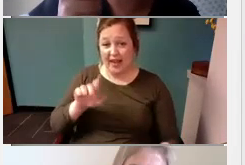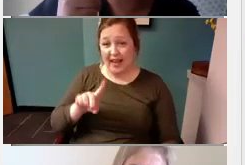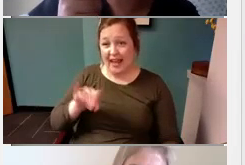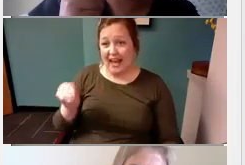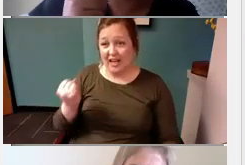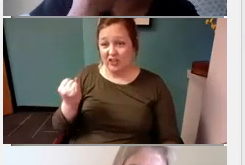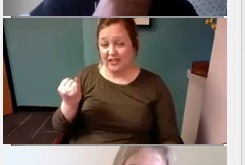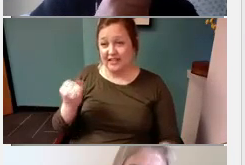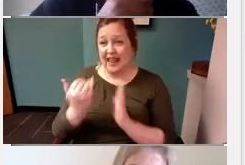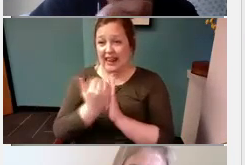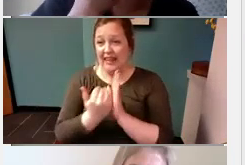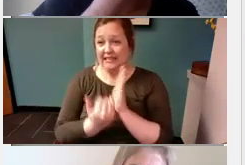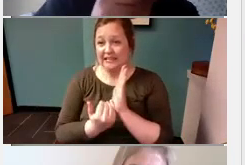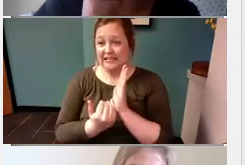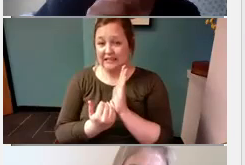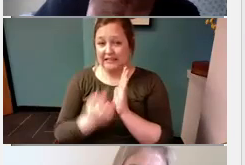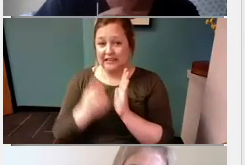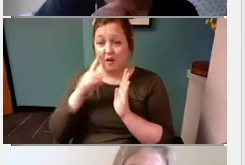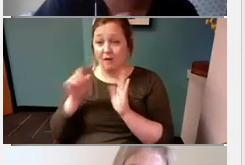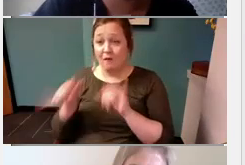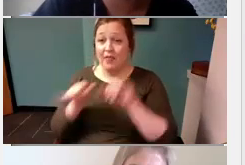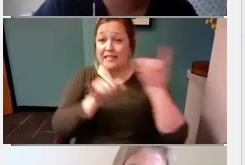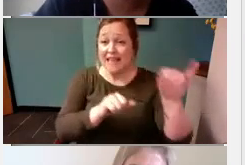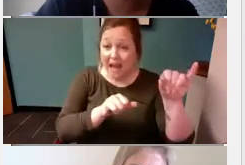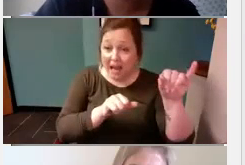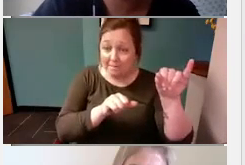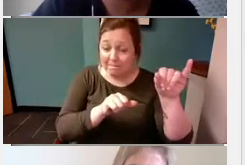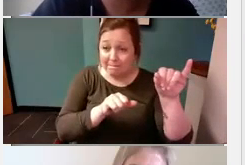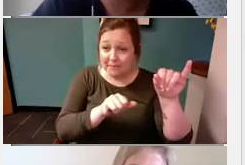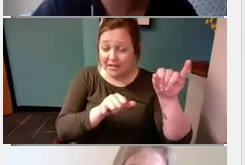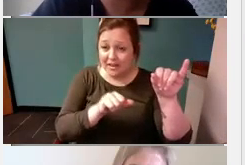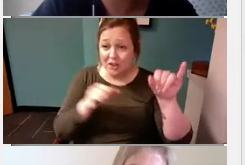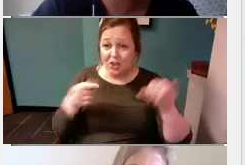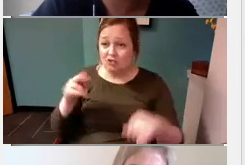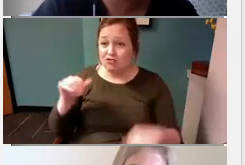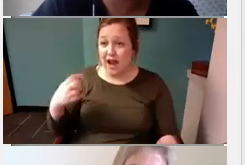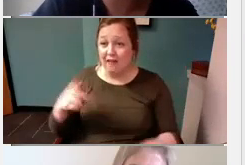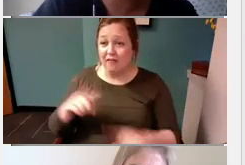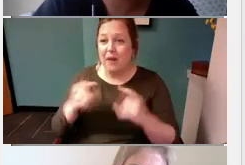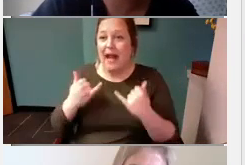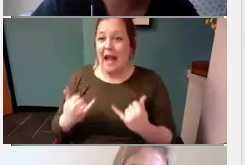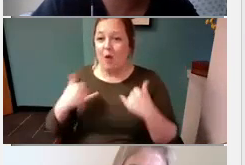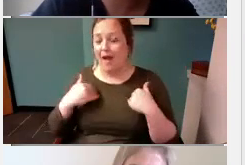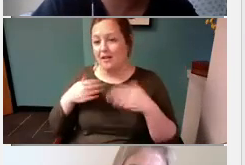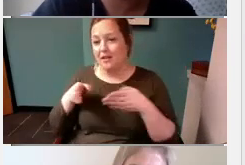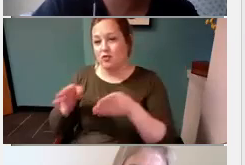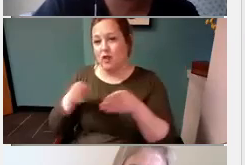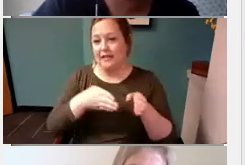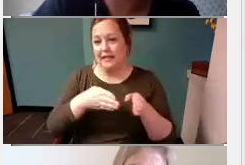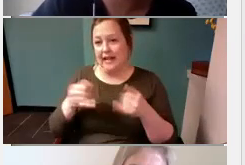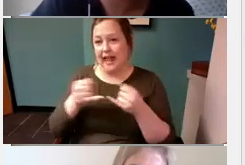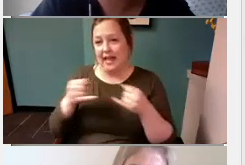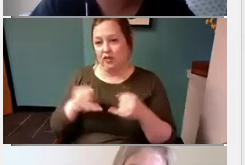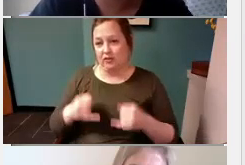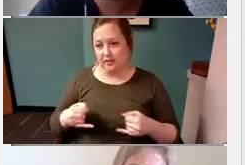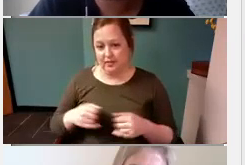the same directed, undirected graph, but now with directed edges. Similarly, we can also change things in this